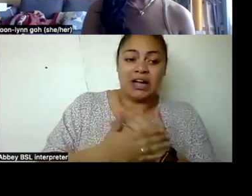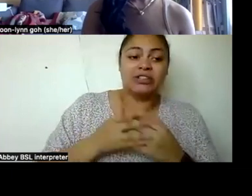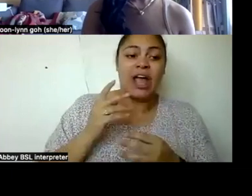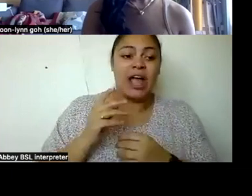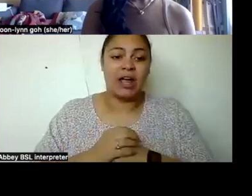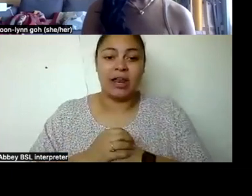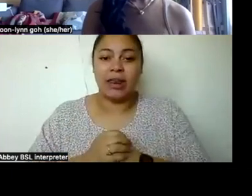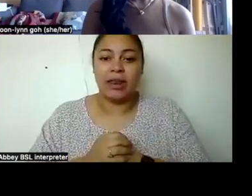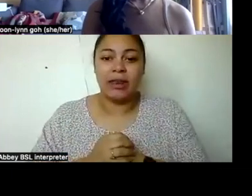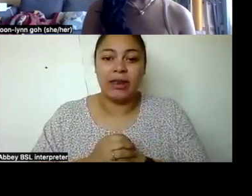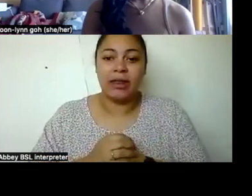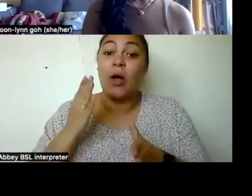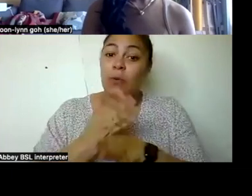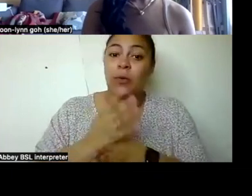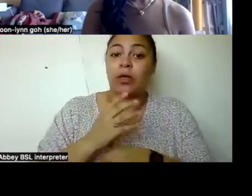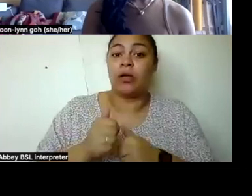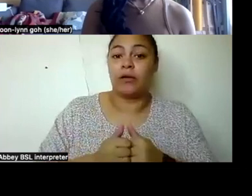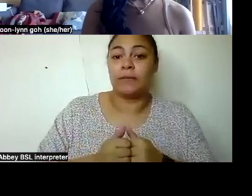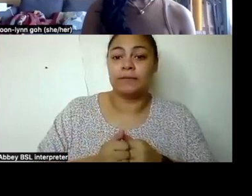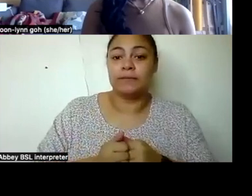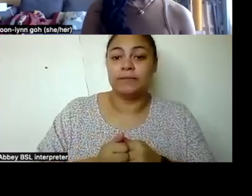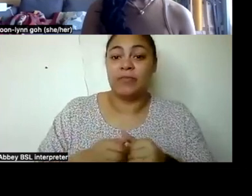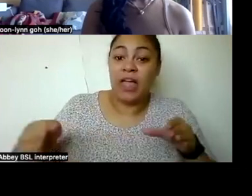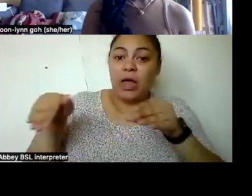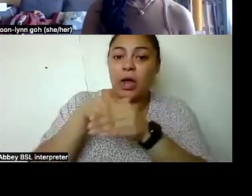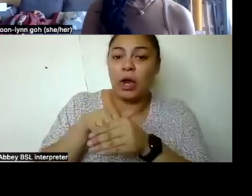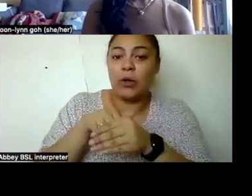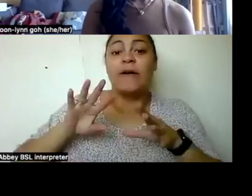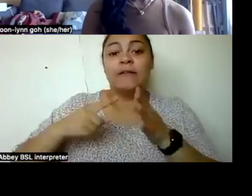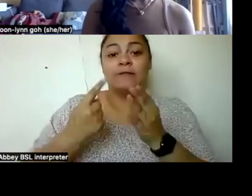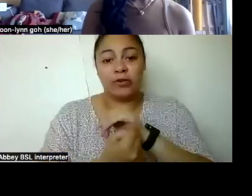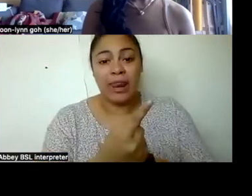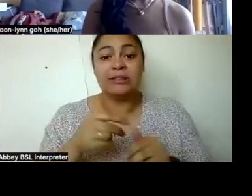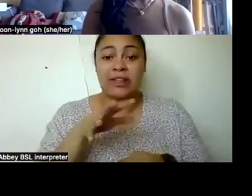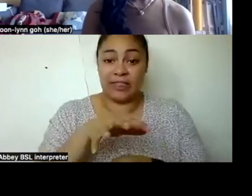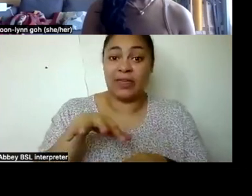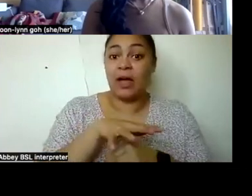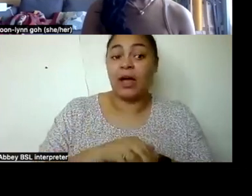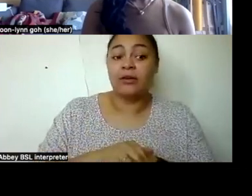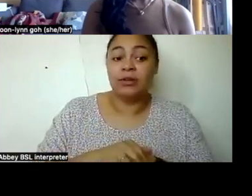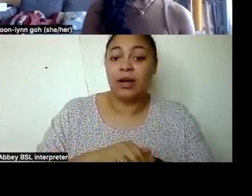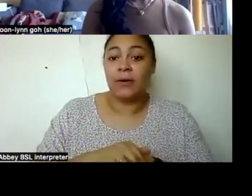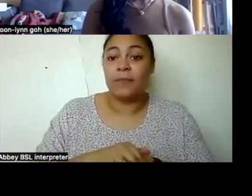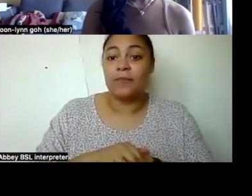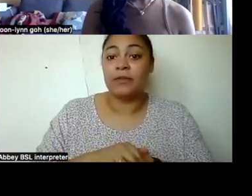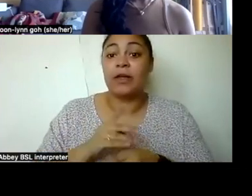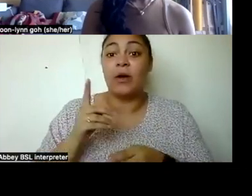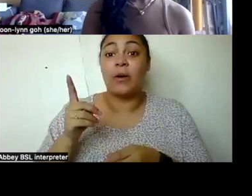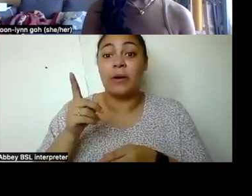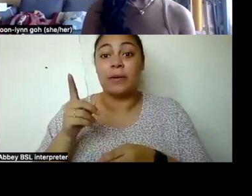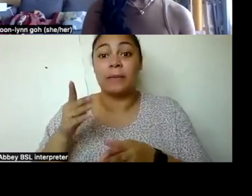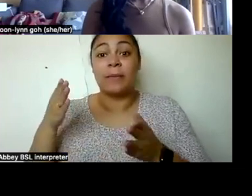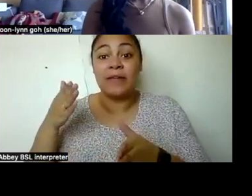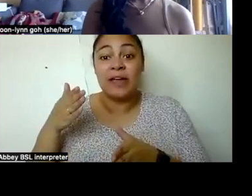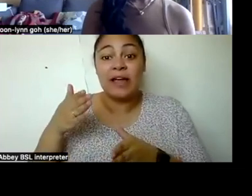diverse workforce, essentially. And that obviously includes freelancers within that. Absolutely, you know, want to advocate for how